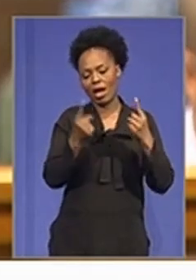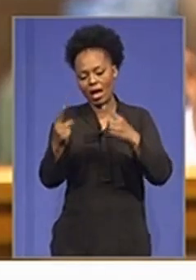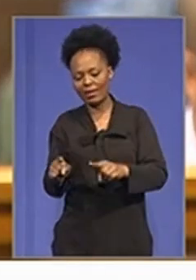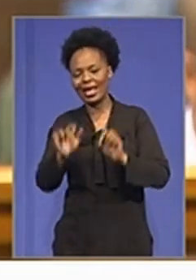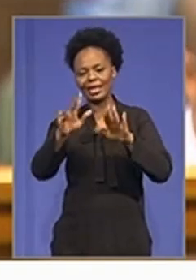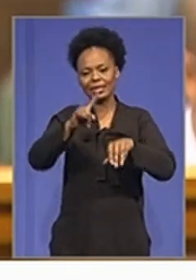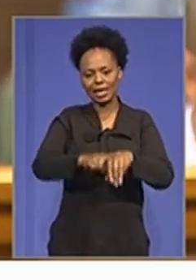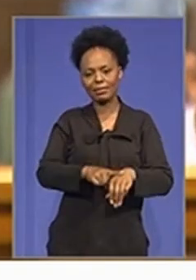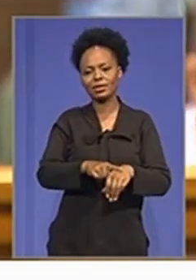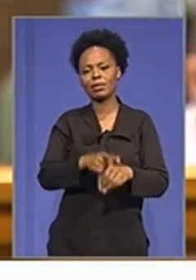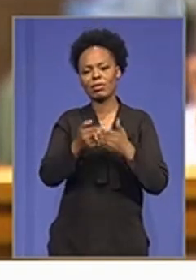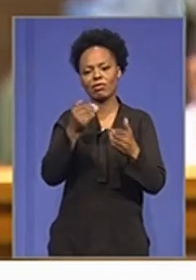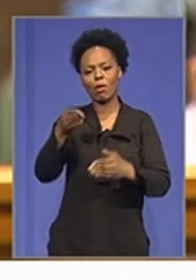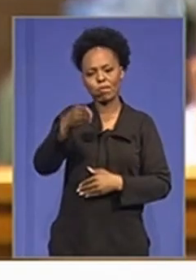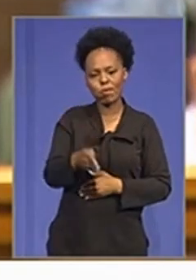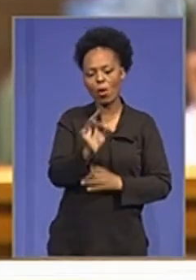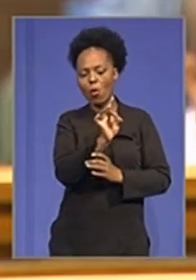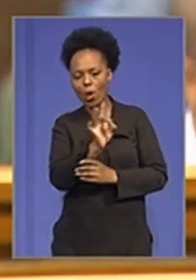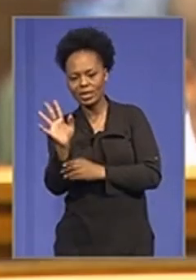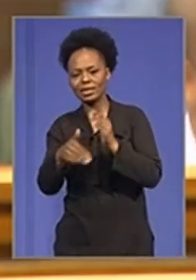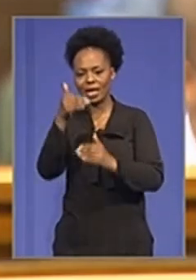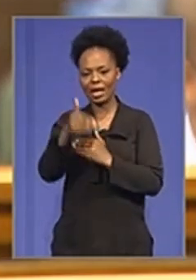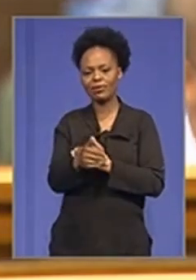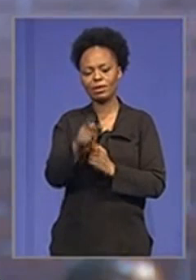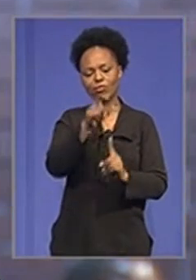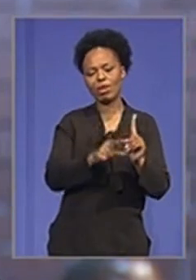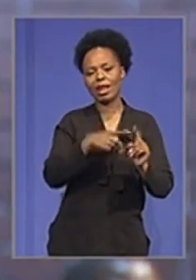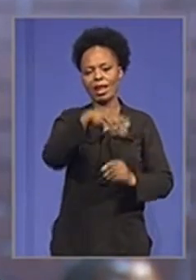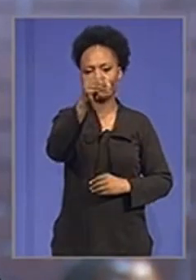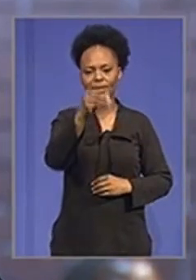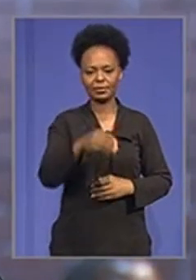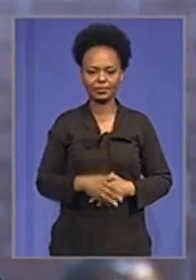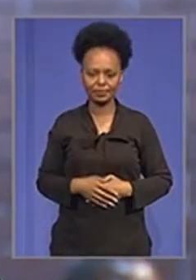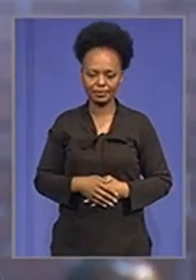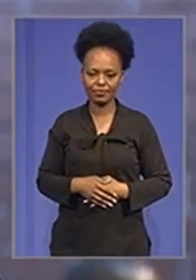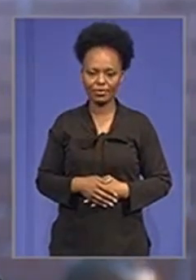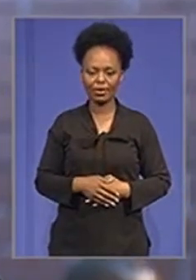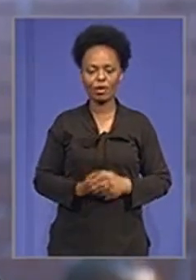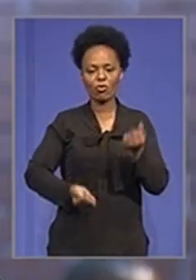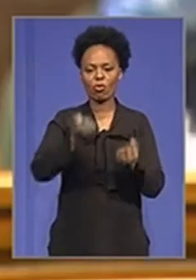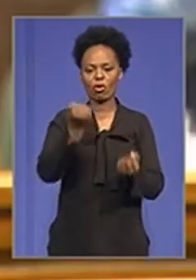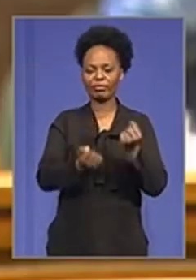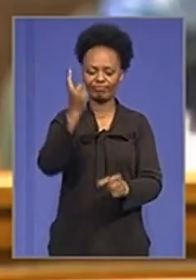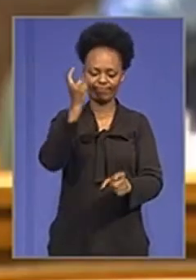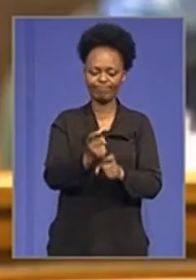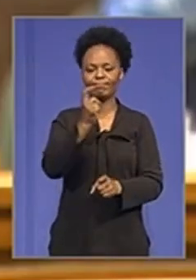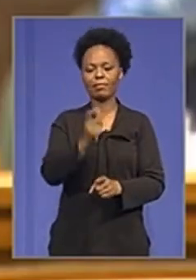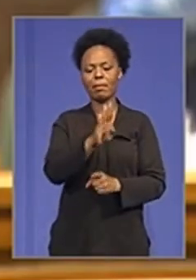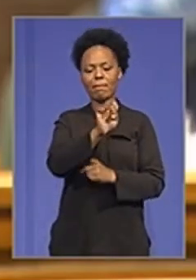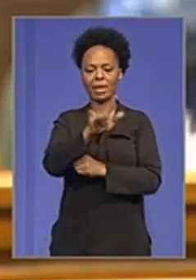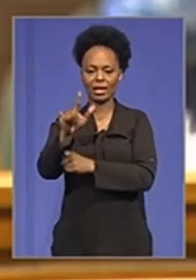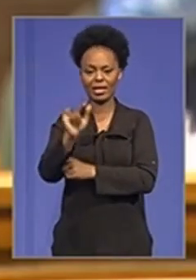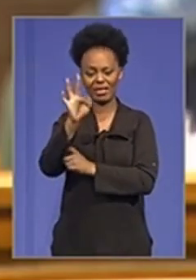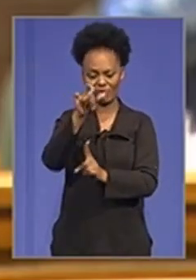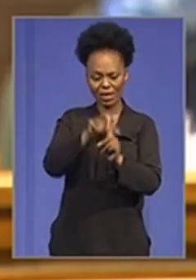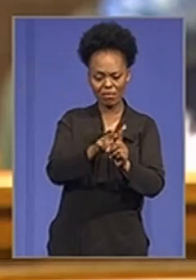in the presence of the deceased, once after the deceased left. Kgotlatshekelo e ganne ka bail. If he is released on bail,